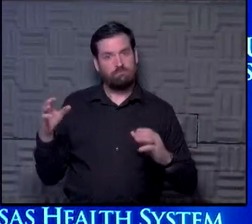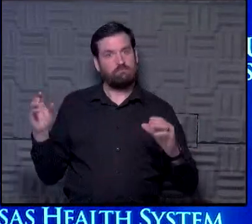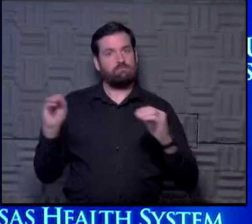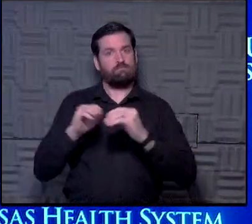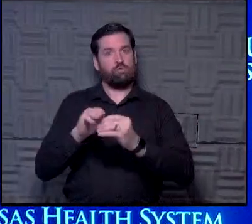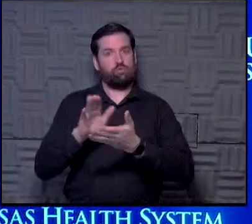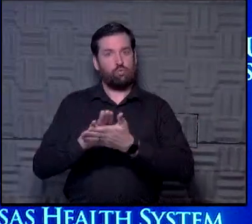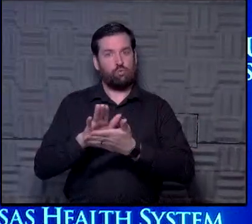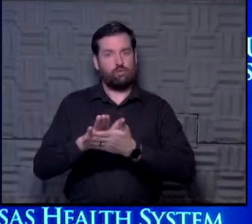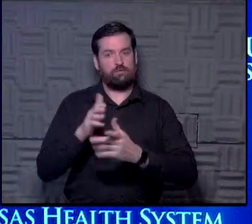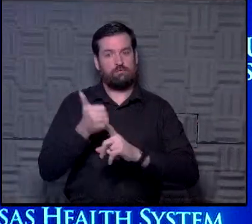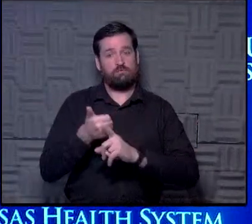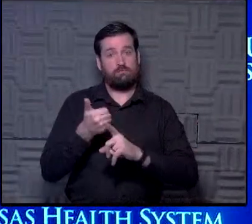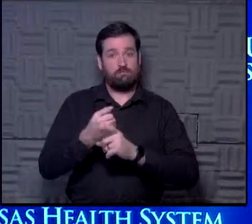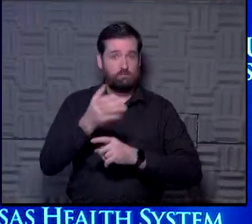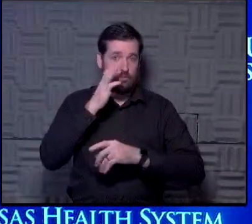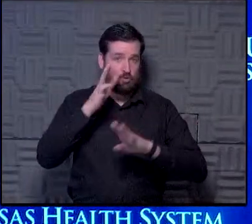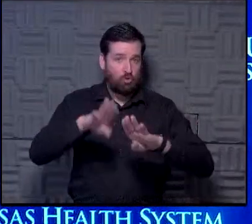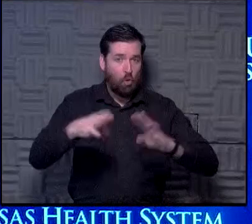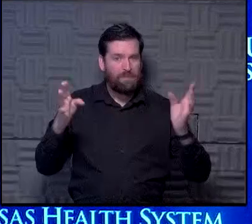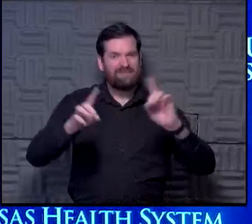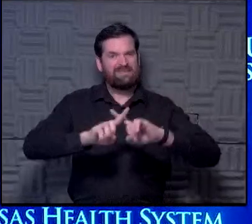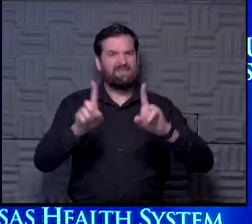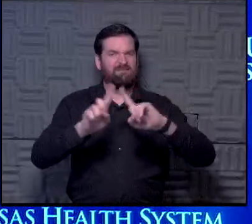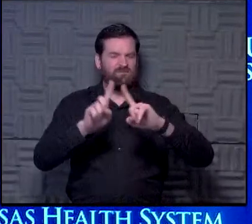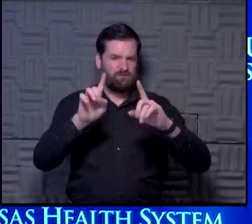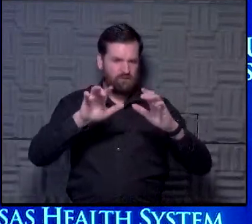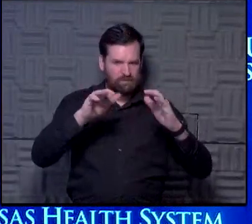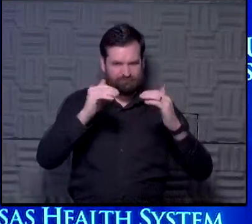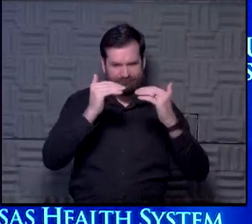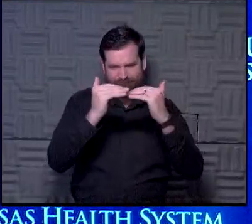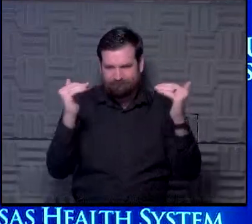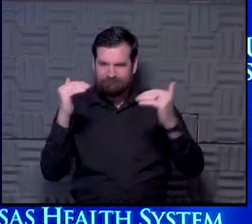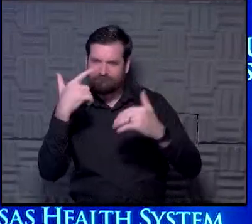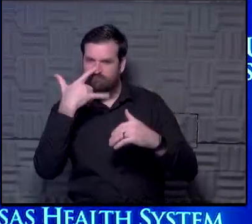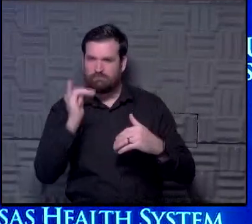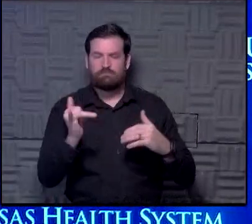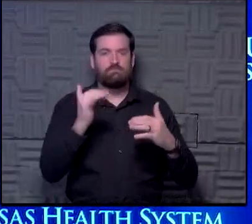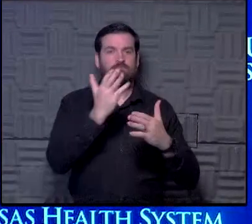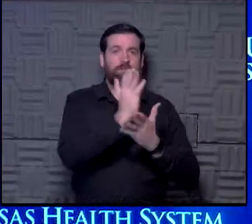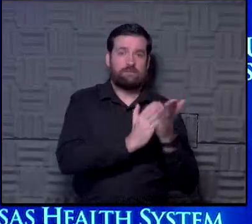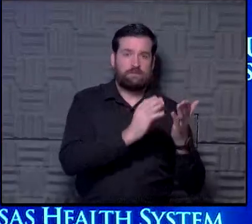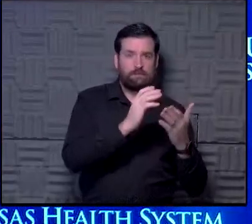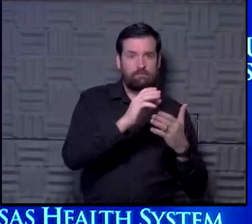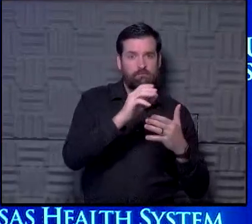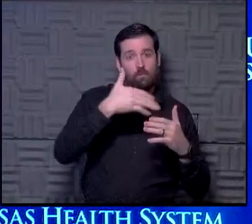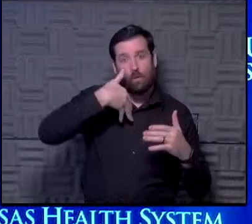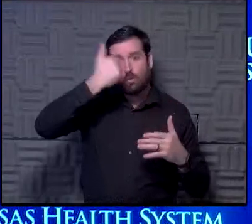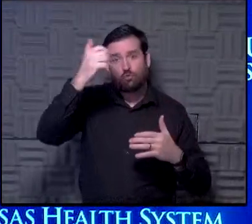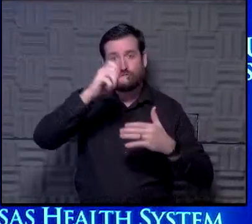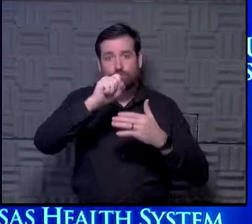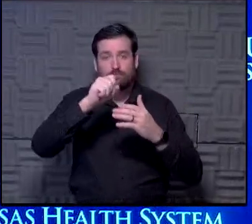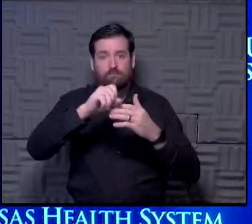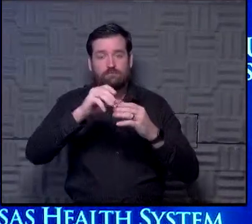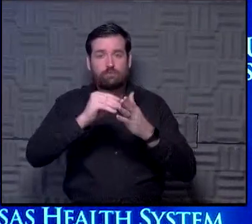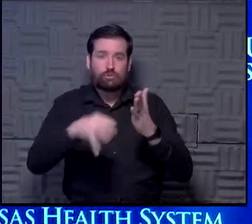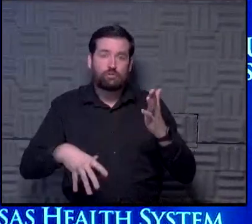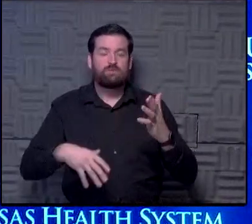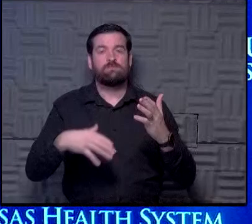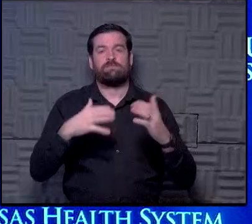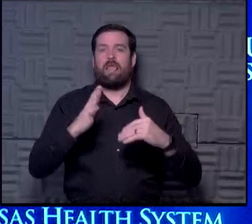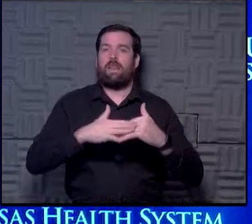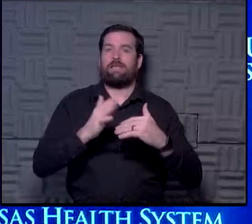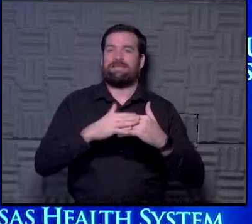set to open at different levels now that we're in the second semester, some welcoming back their older students, that kind of thing, to at least hybrid learning,